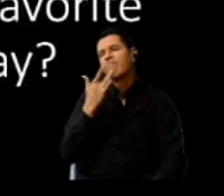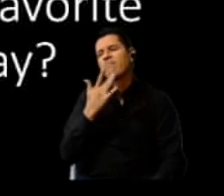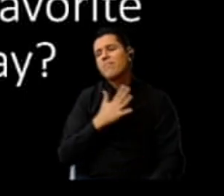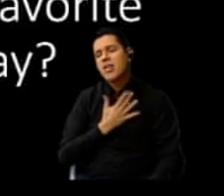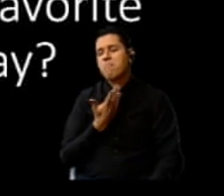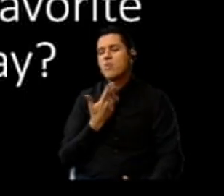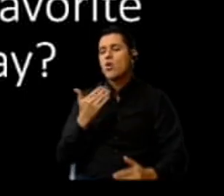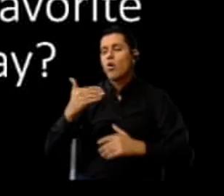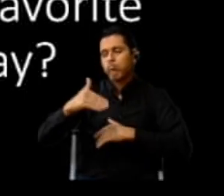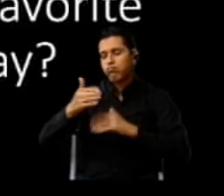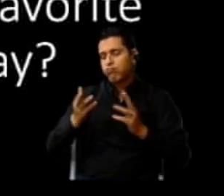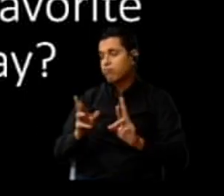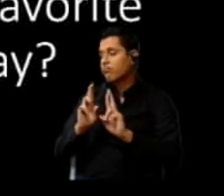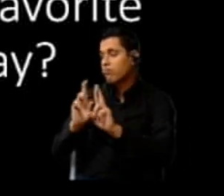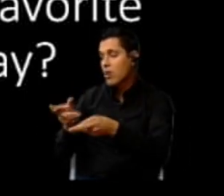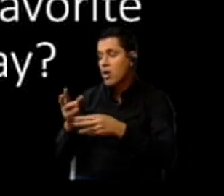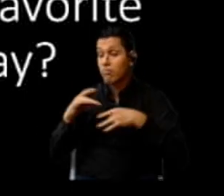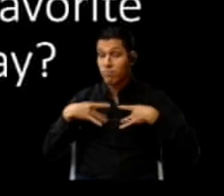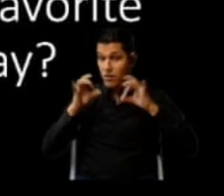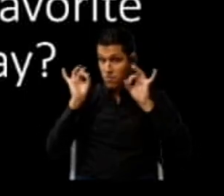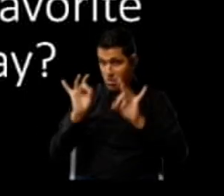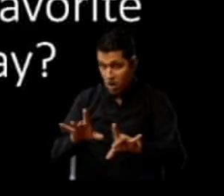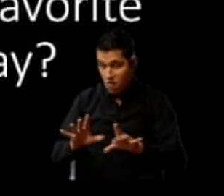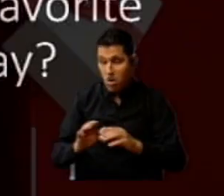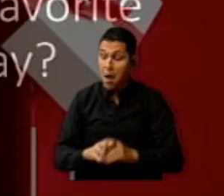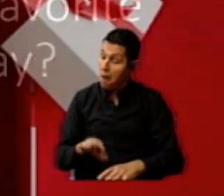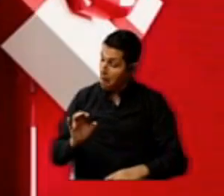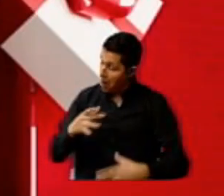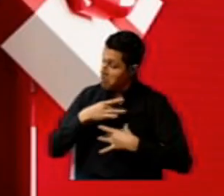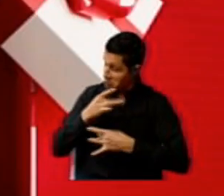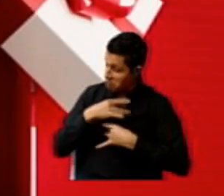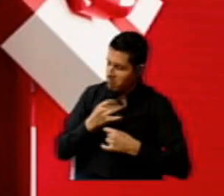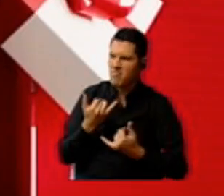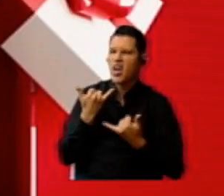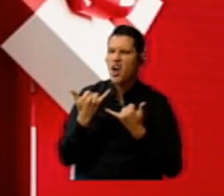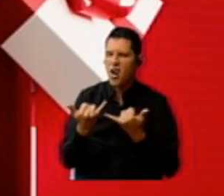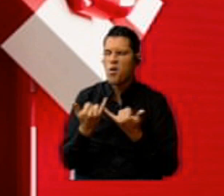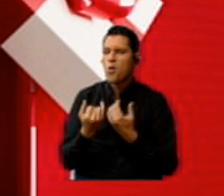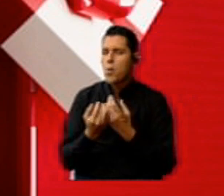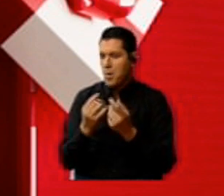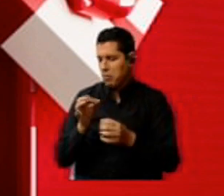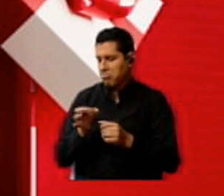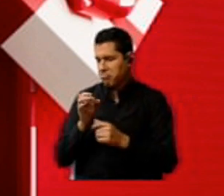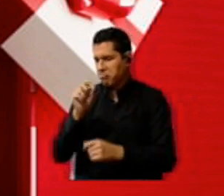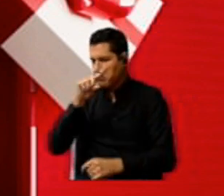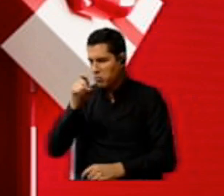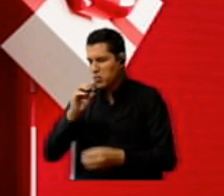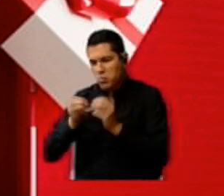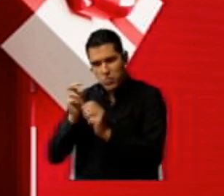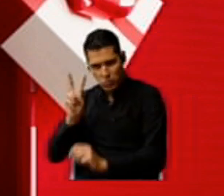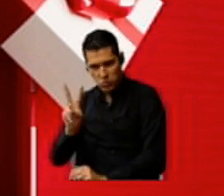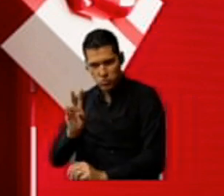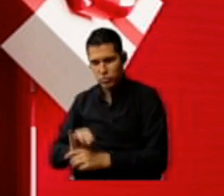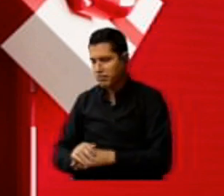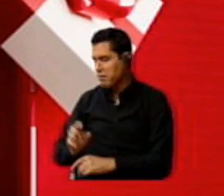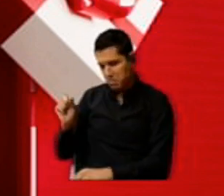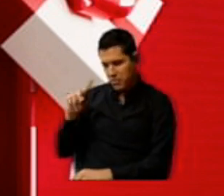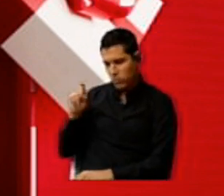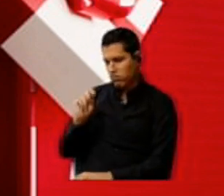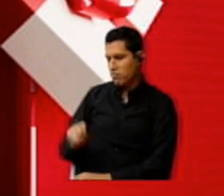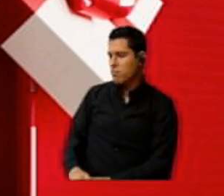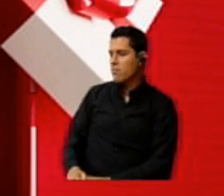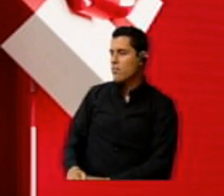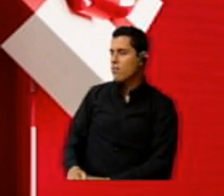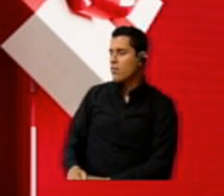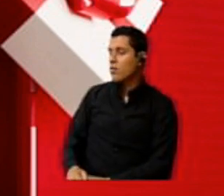Australia! Oh, very good, interesting. Now, let's see question number two. Charlotte, when